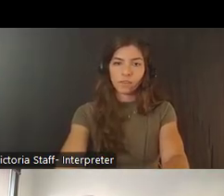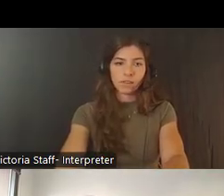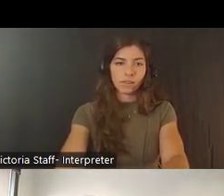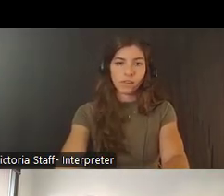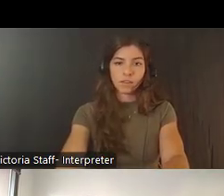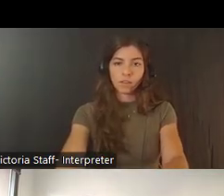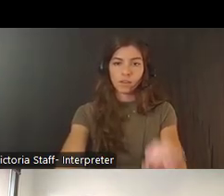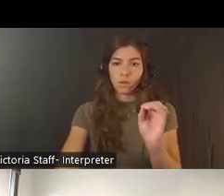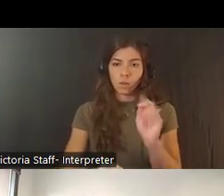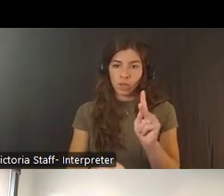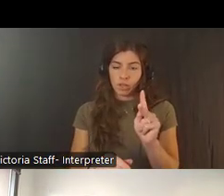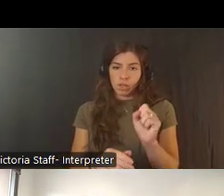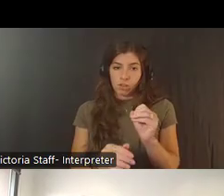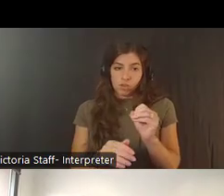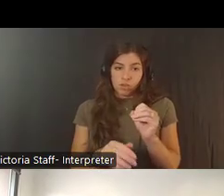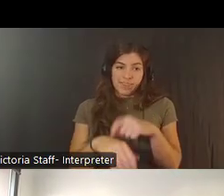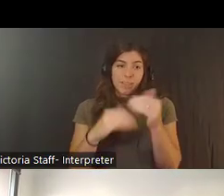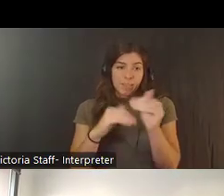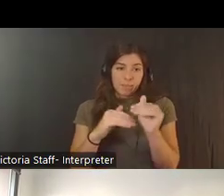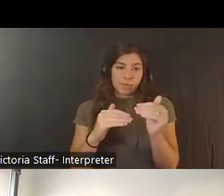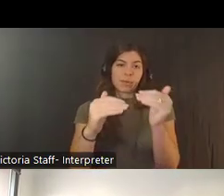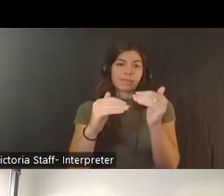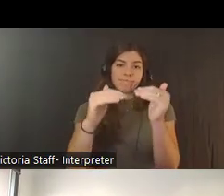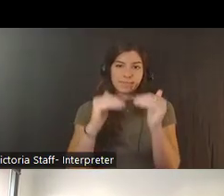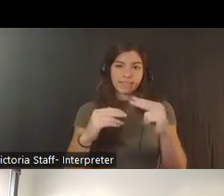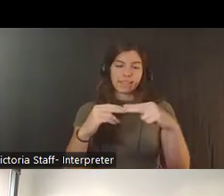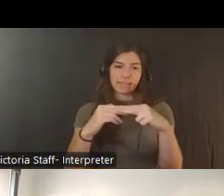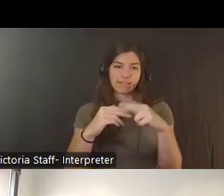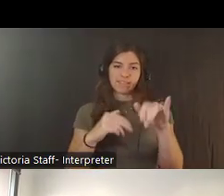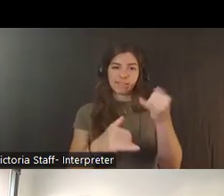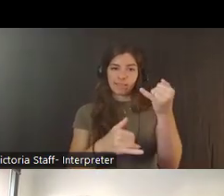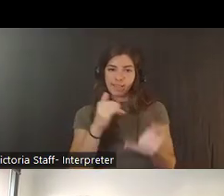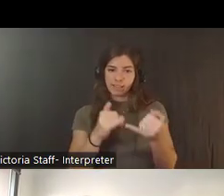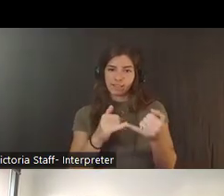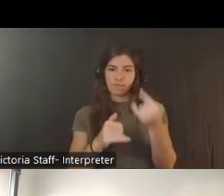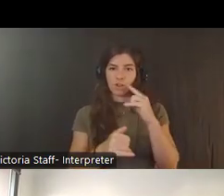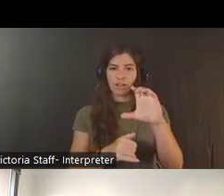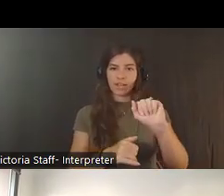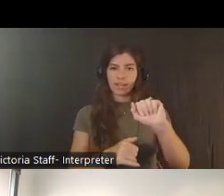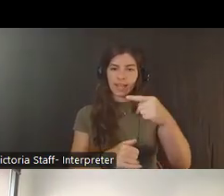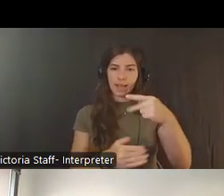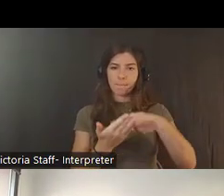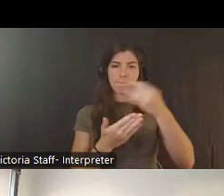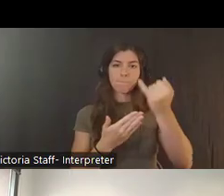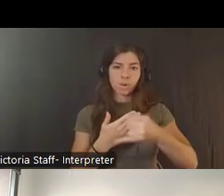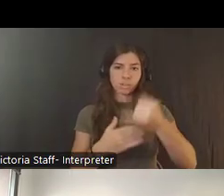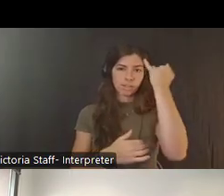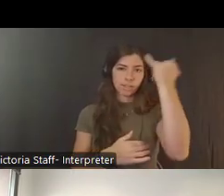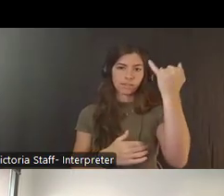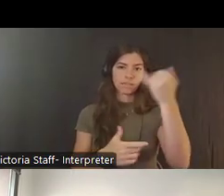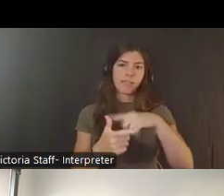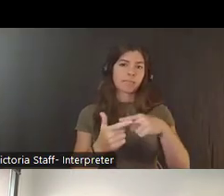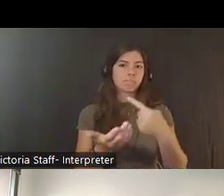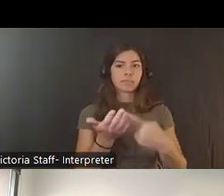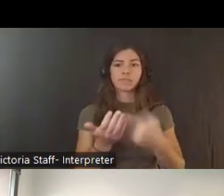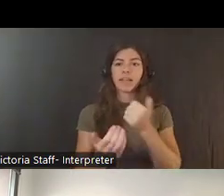in the interest of time, I'm going to go to the next slide, which is the last slide of CAP project ideas, and then we can kind of wrap up any feedback, and then I